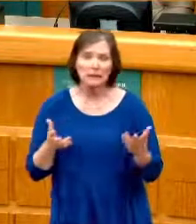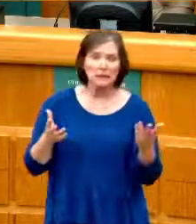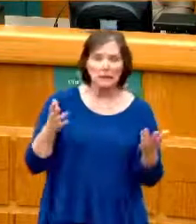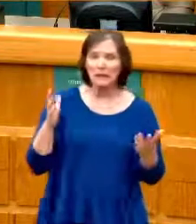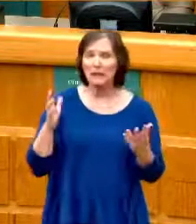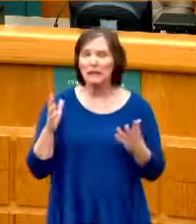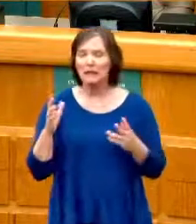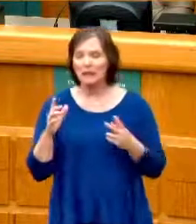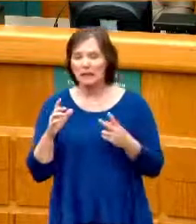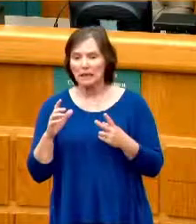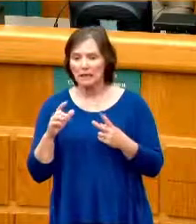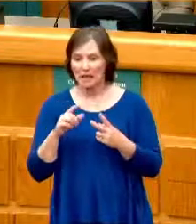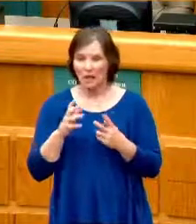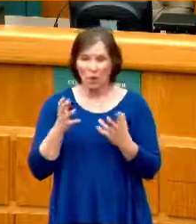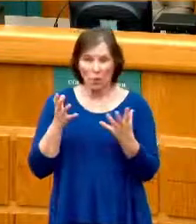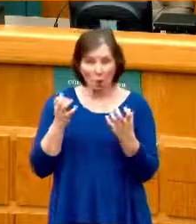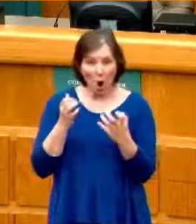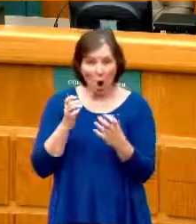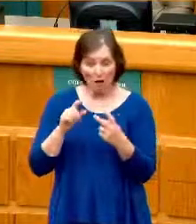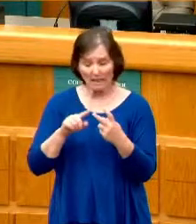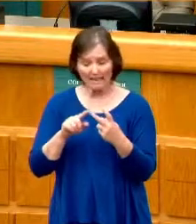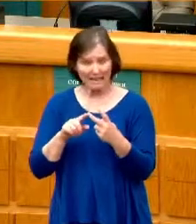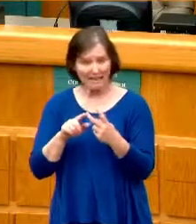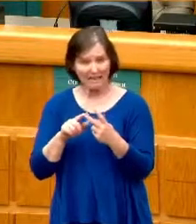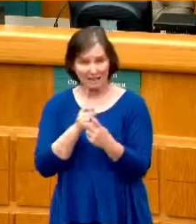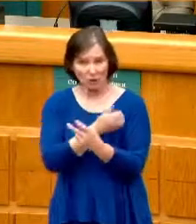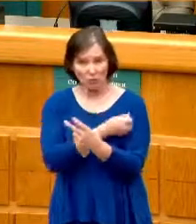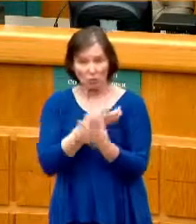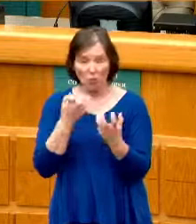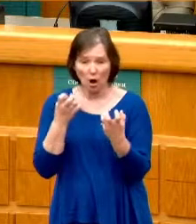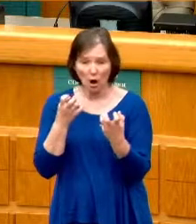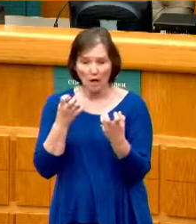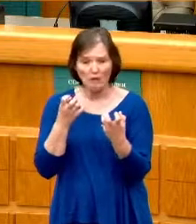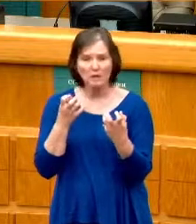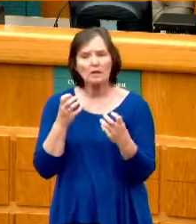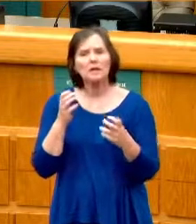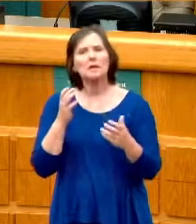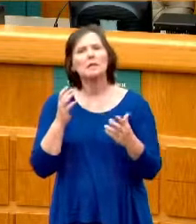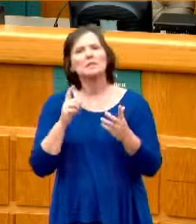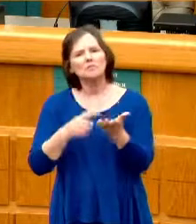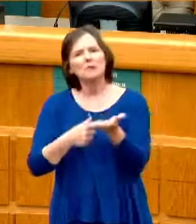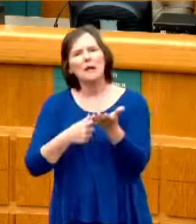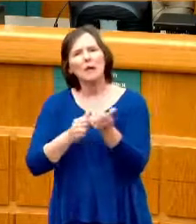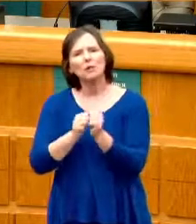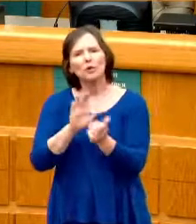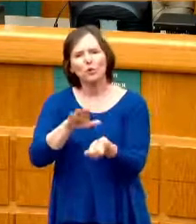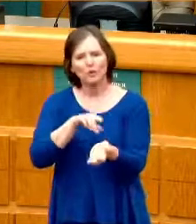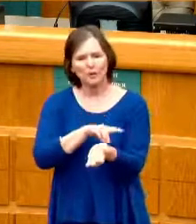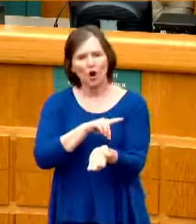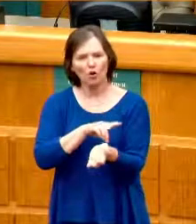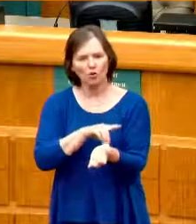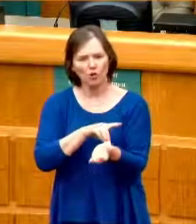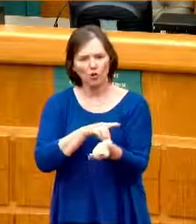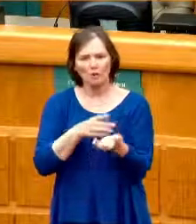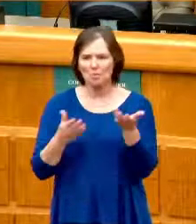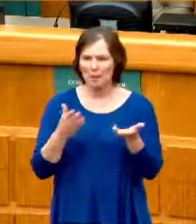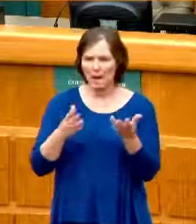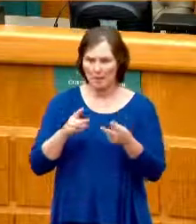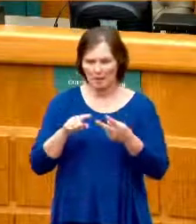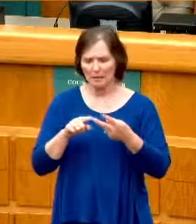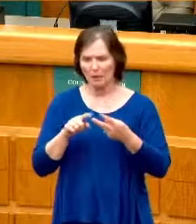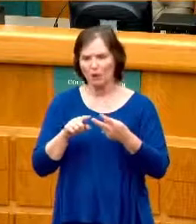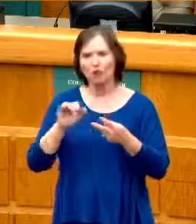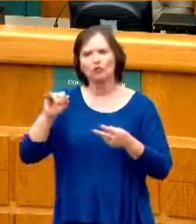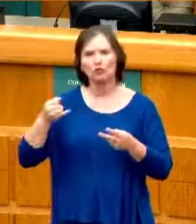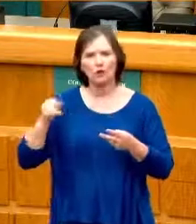to get that second dose, talk to your physician because they are saying that you can get Johnson & Johnson as your second dose